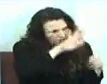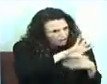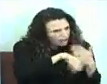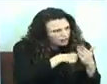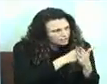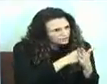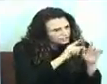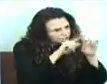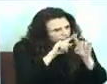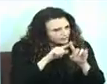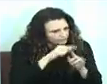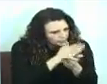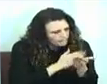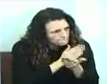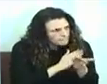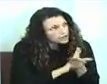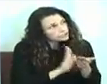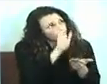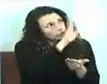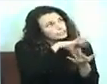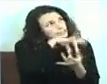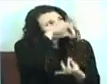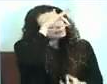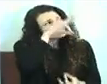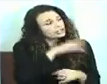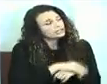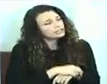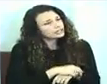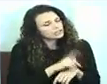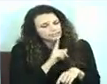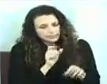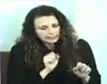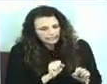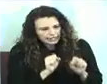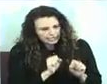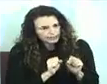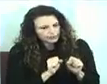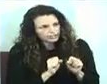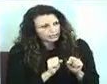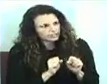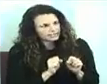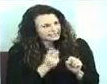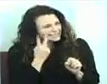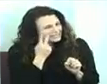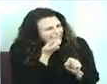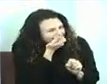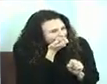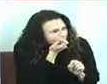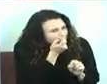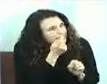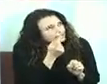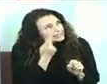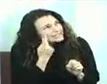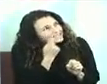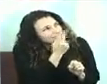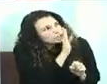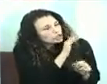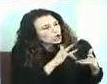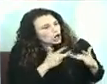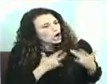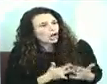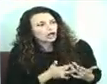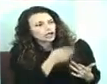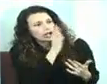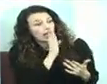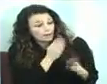spirit and just see and just glimpse into your heart, O God. Before creation, you